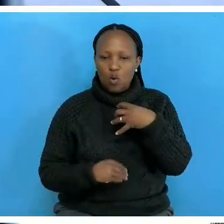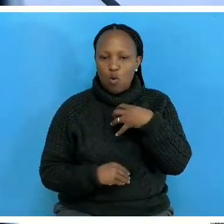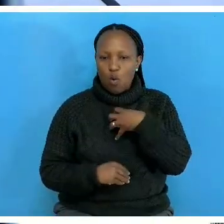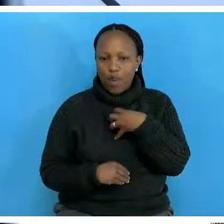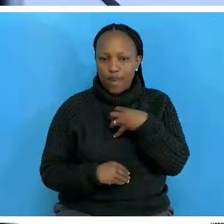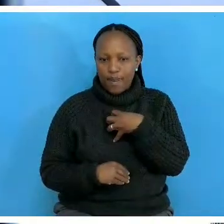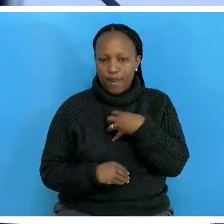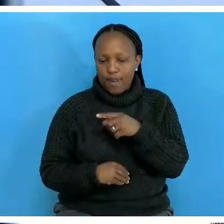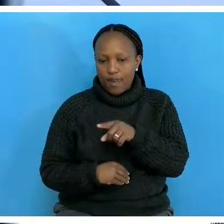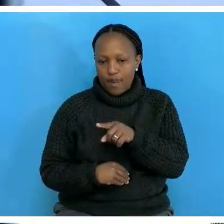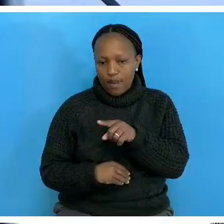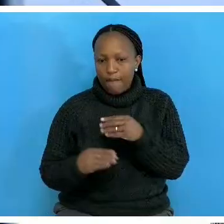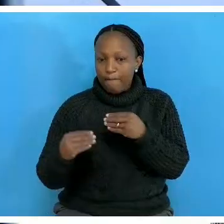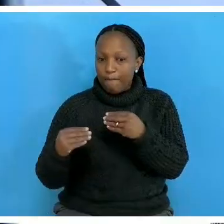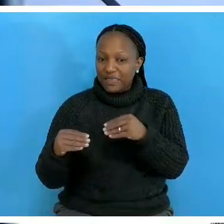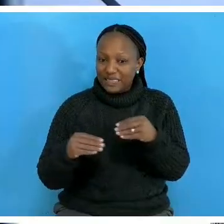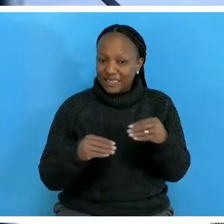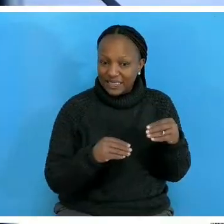businesses.